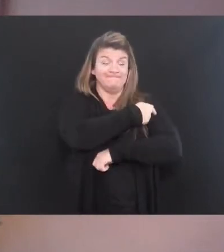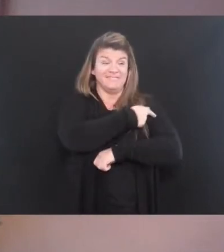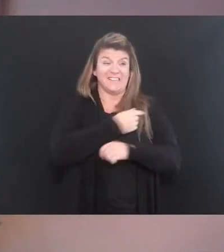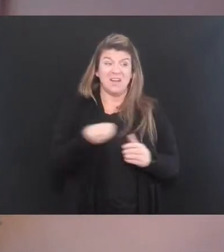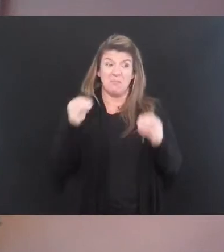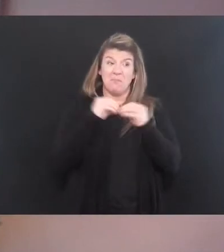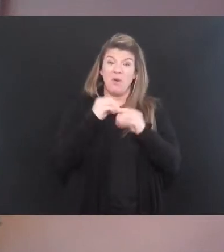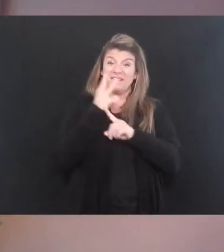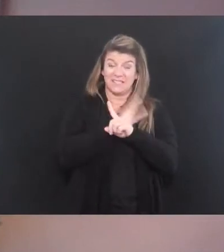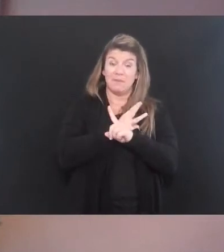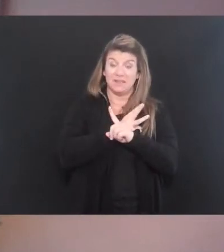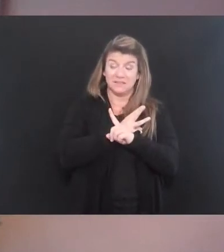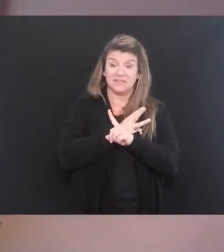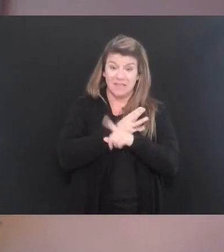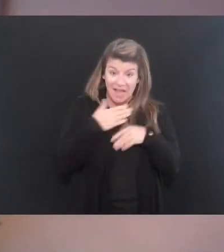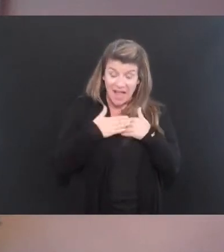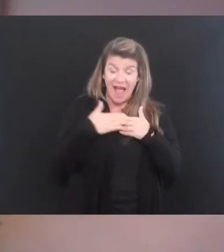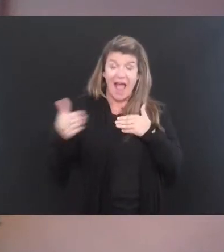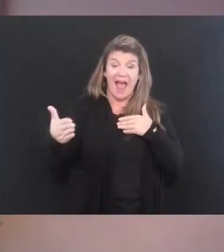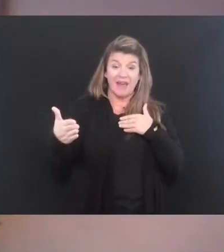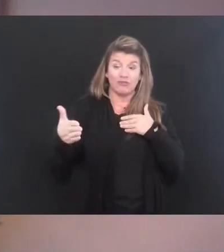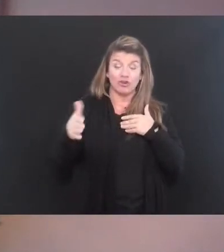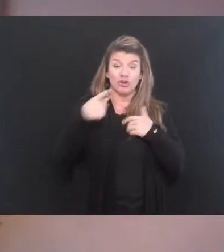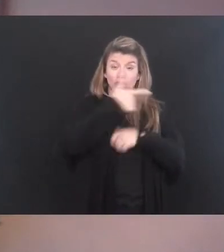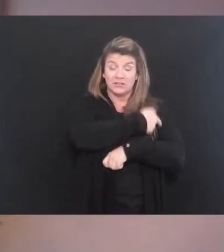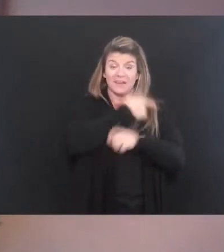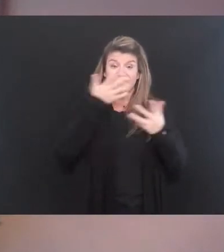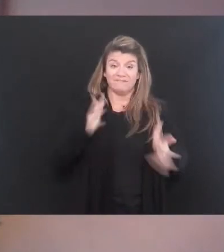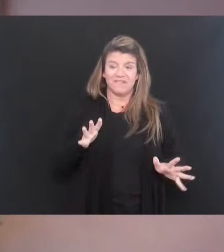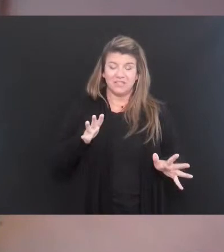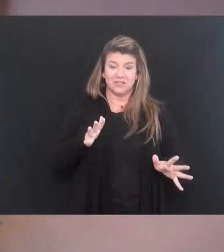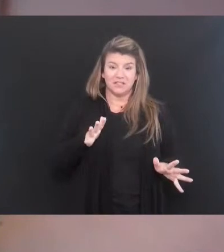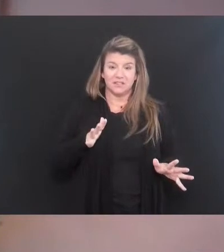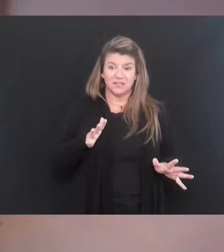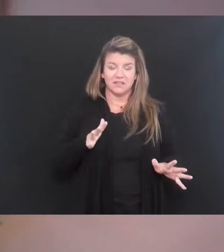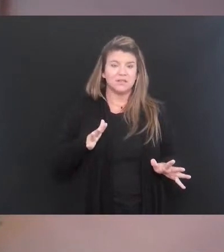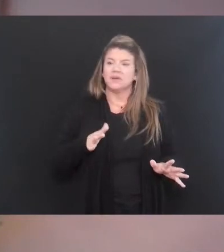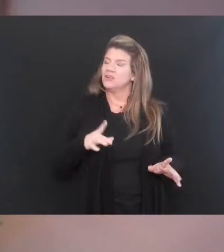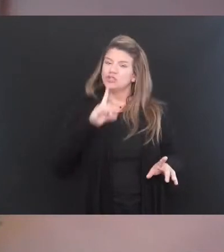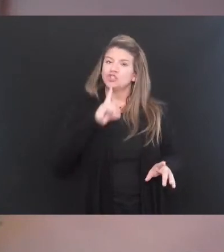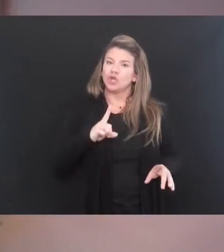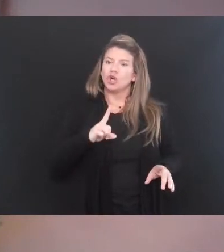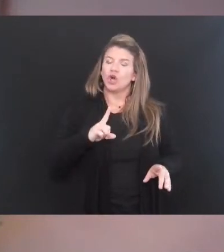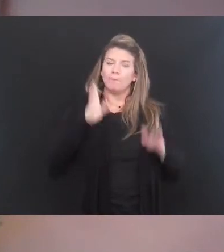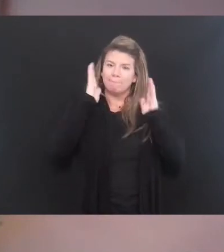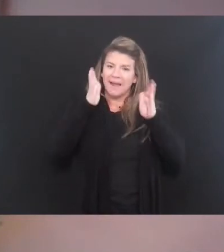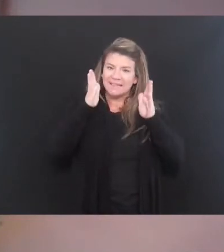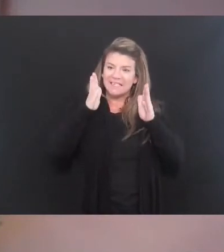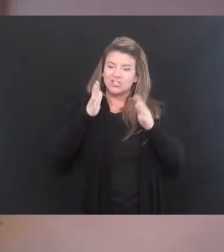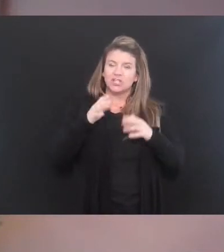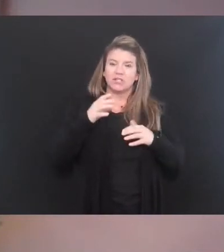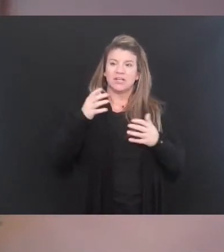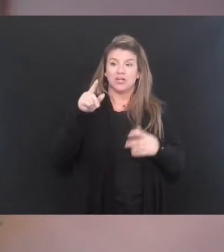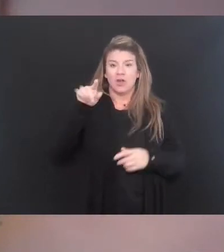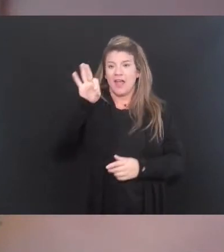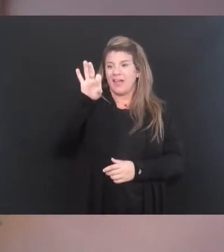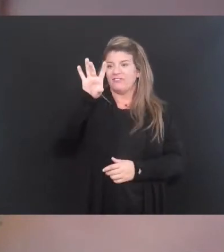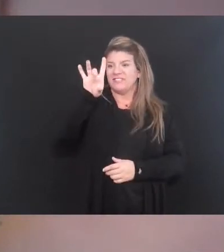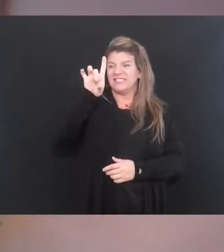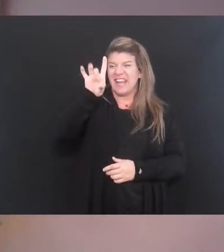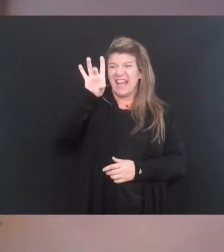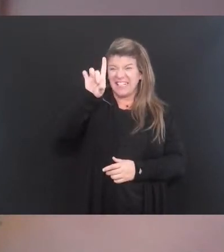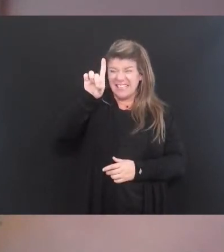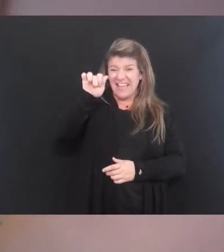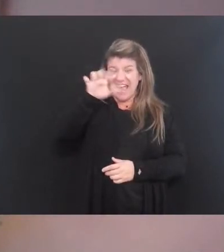say, 6 months after their second vaccine, certainly pay attention to what the FDA and the CDC